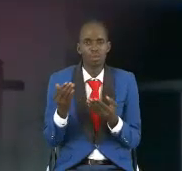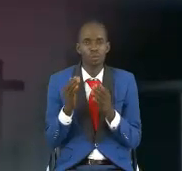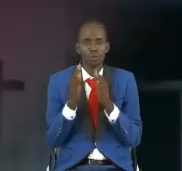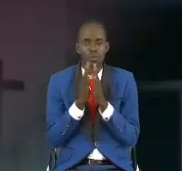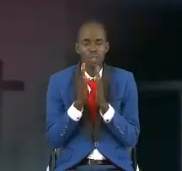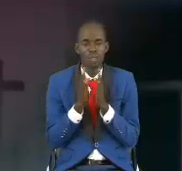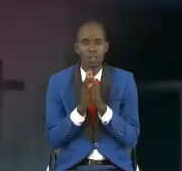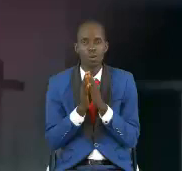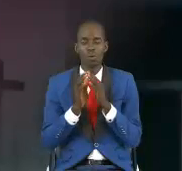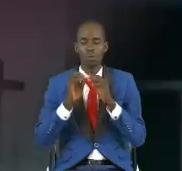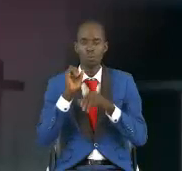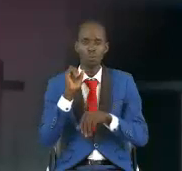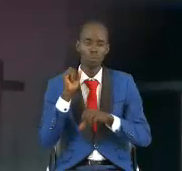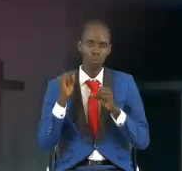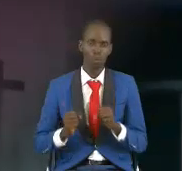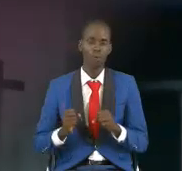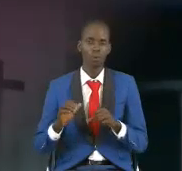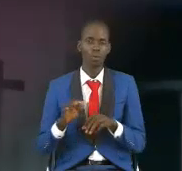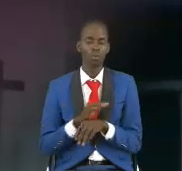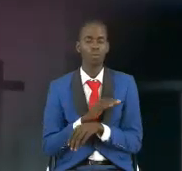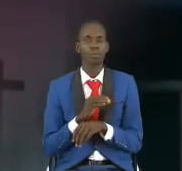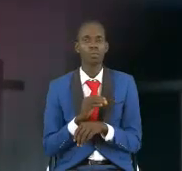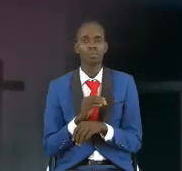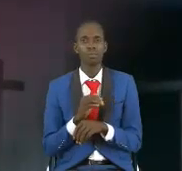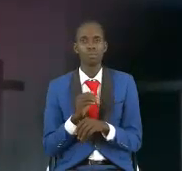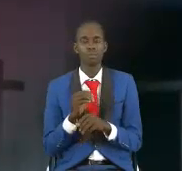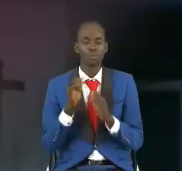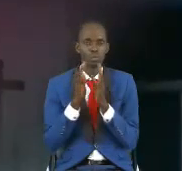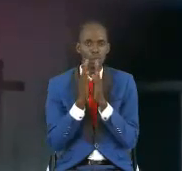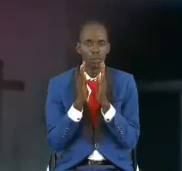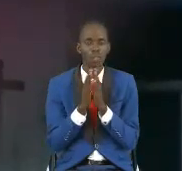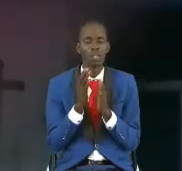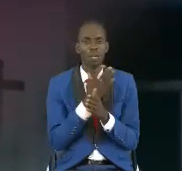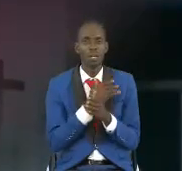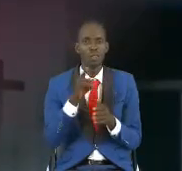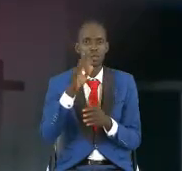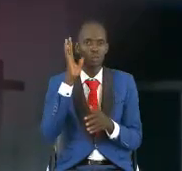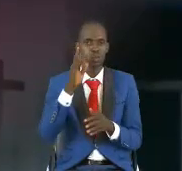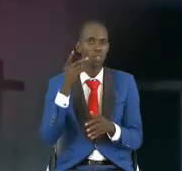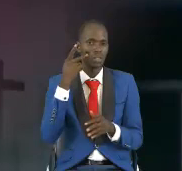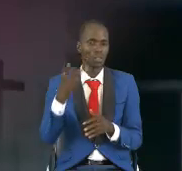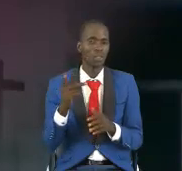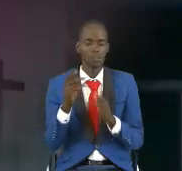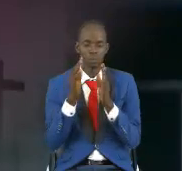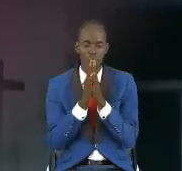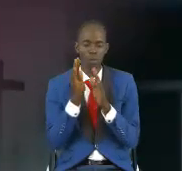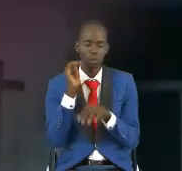effective, powerful, and realistic. You will see it right there and